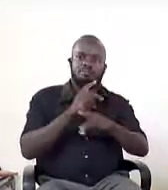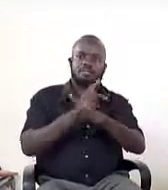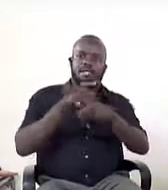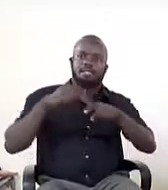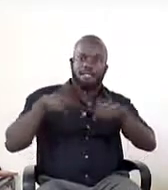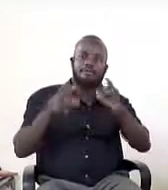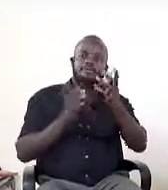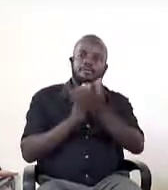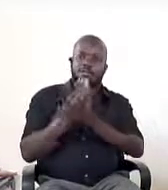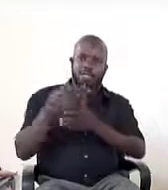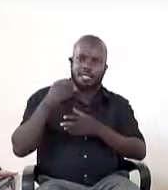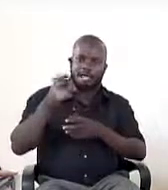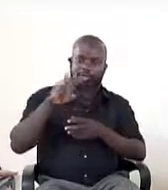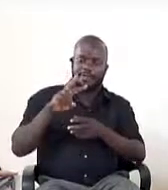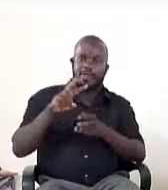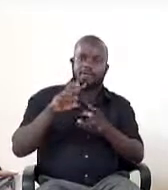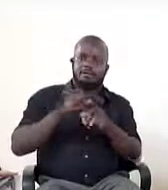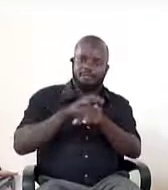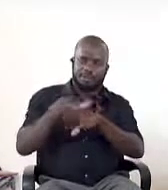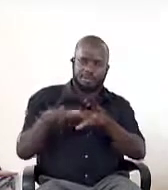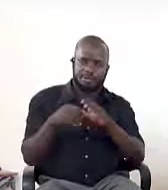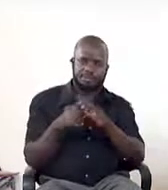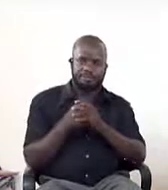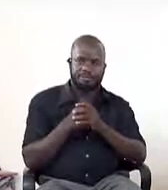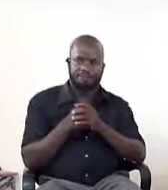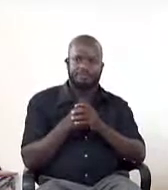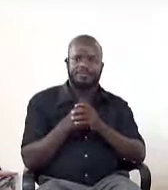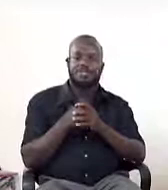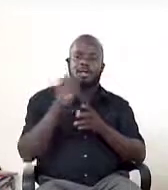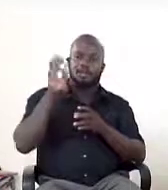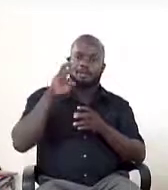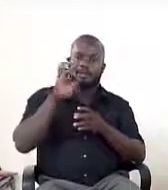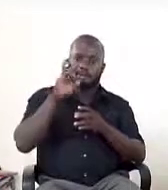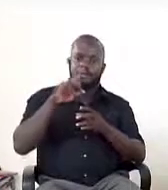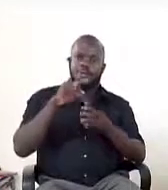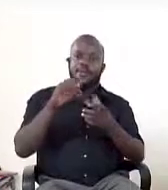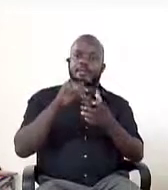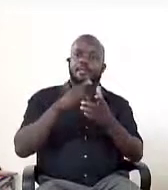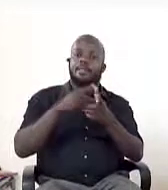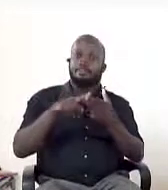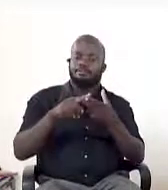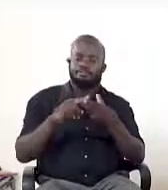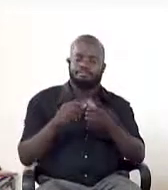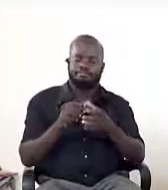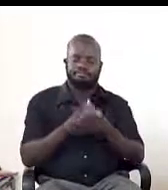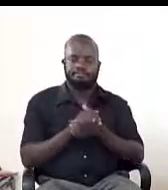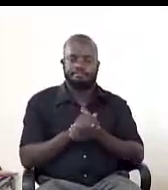that you can protect yourself through HIV transmission. I'll see you then.